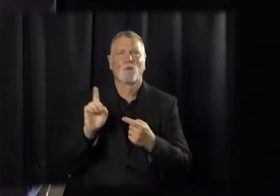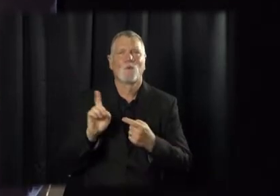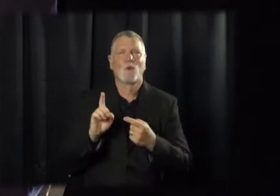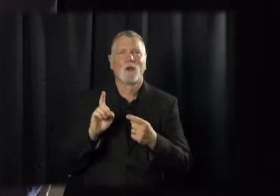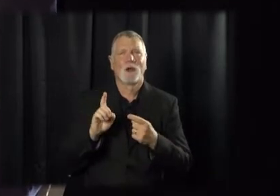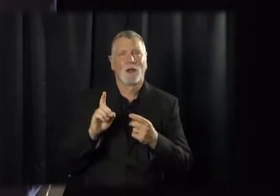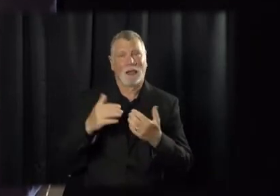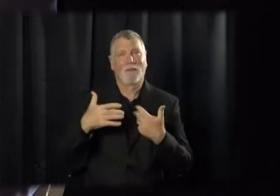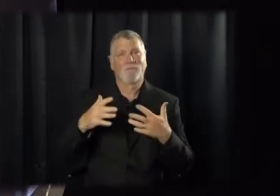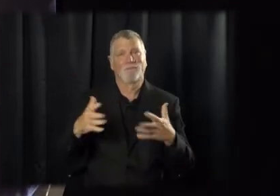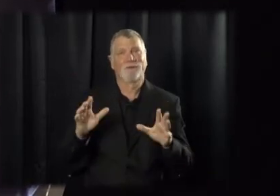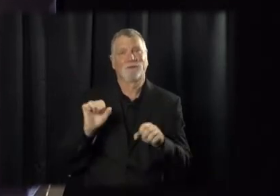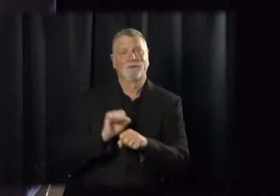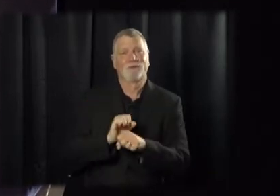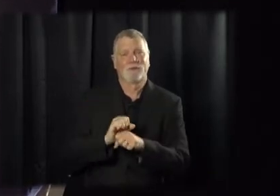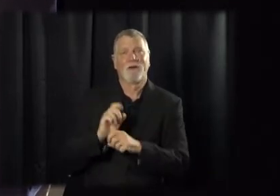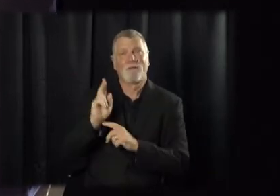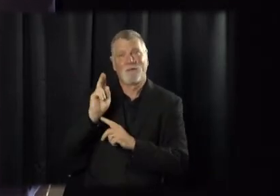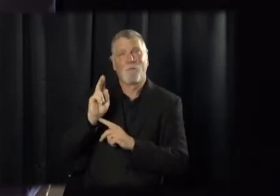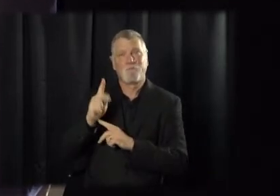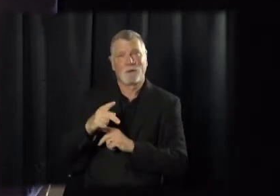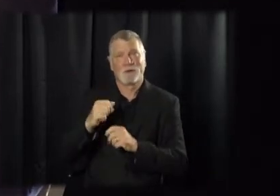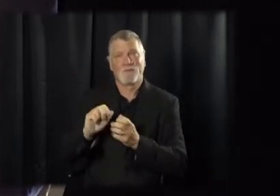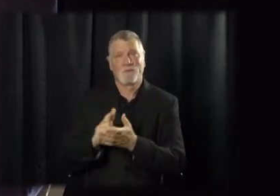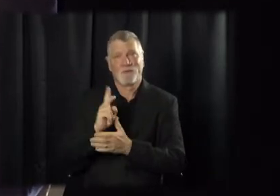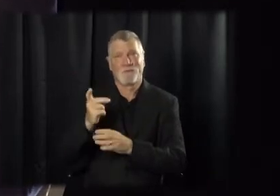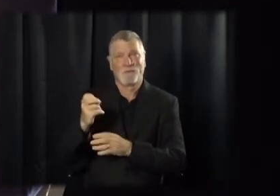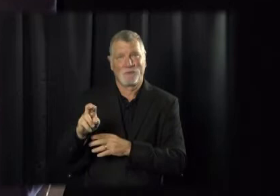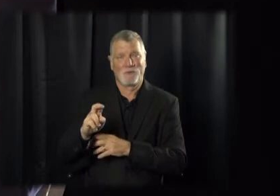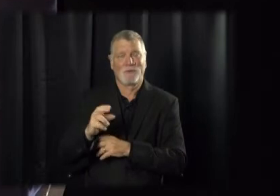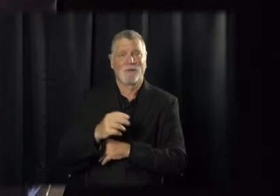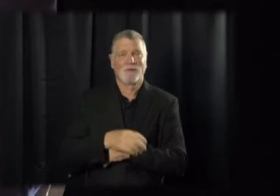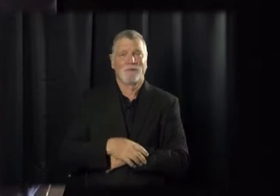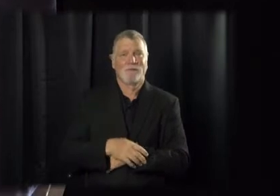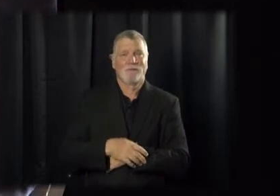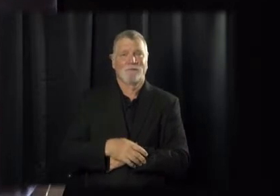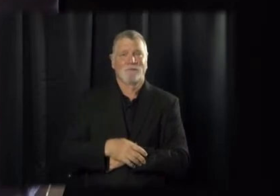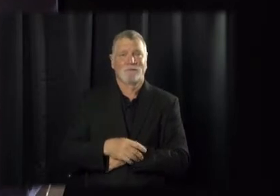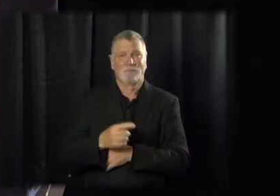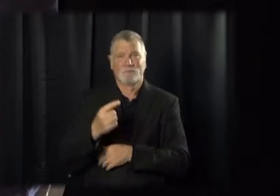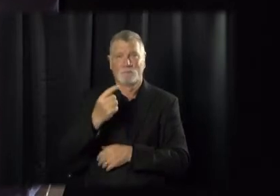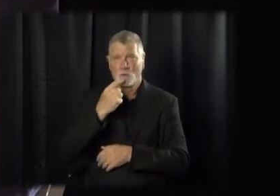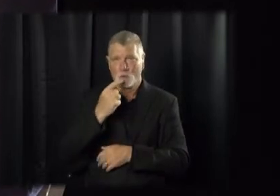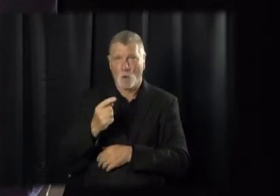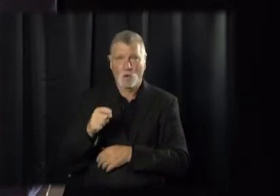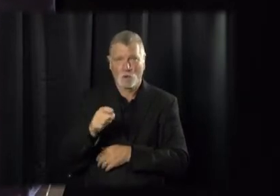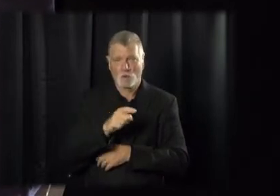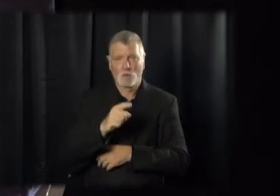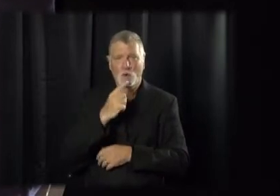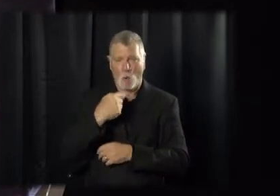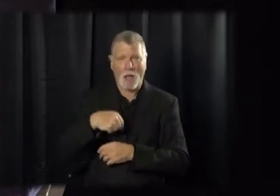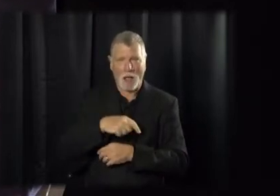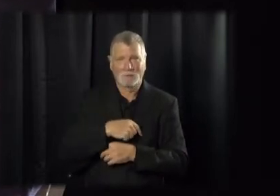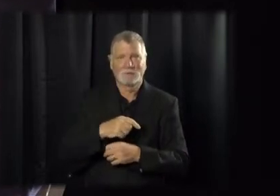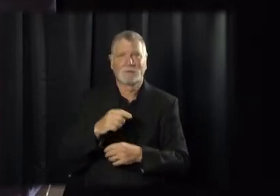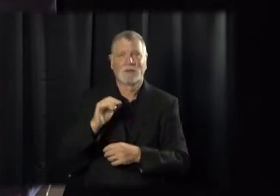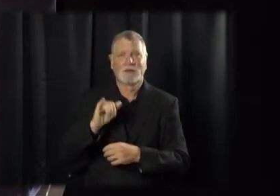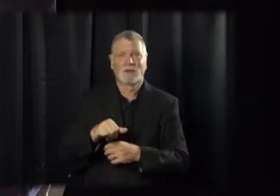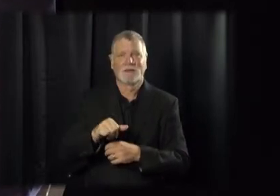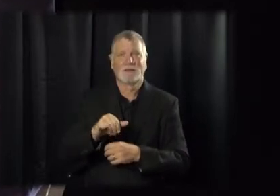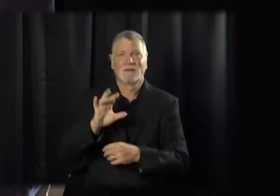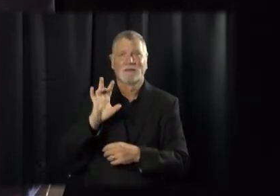due. I mean, the Vice President of the University of Puerto Rico told us,